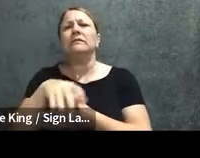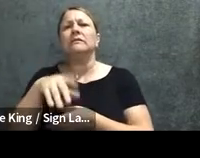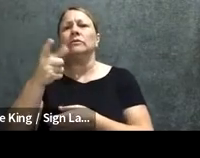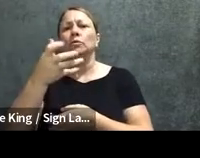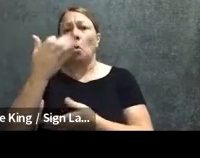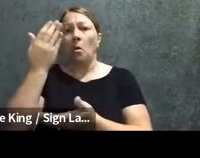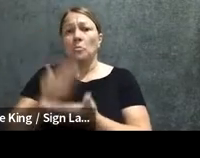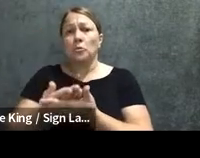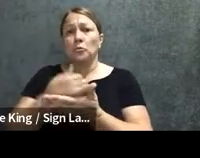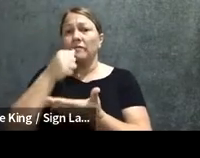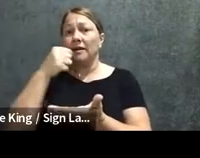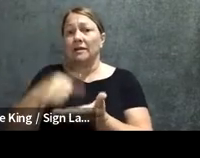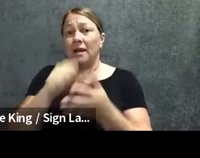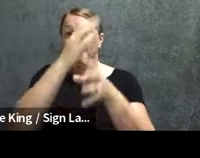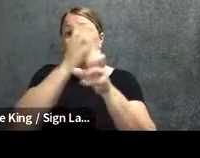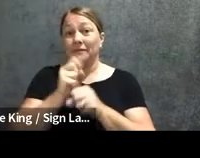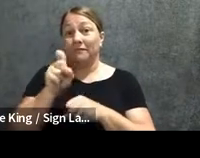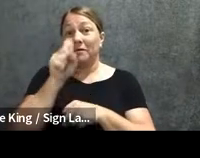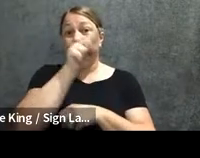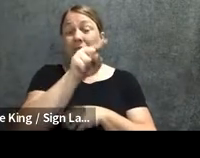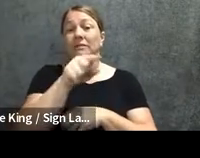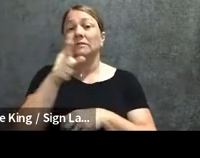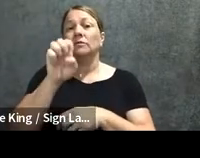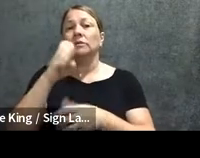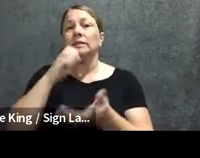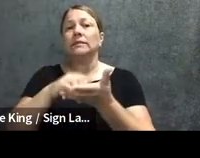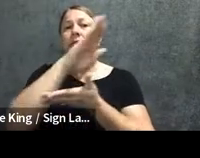consider sending it your letter by certified mail.